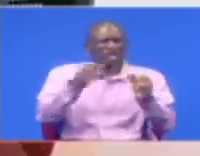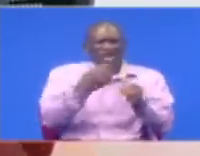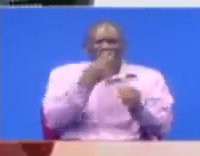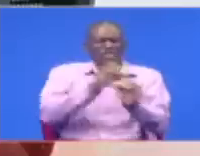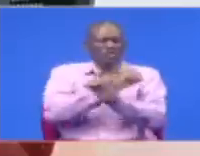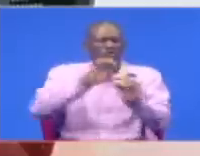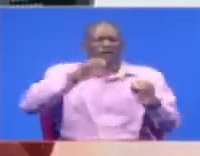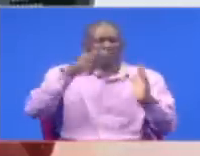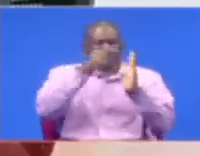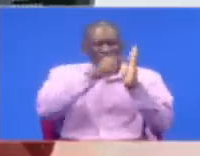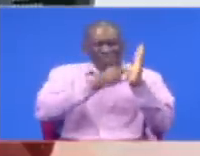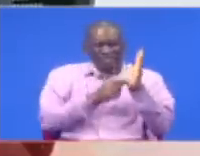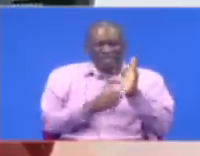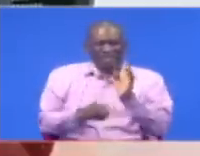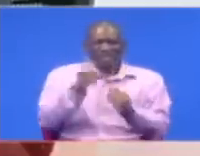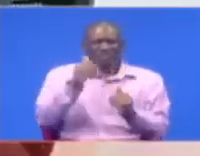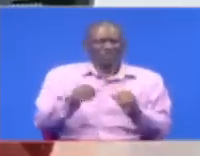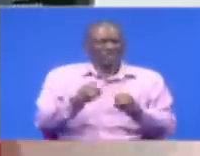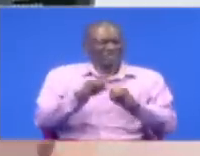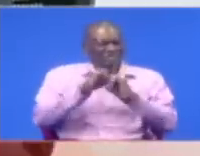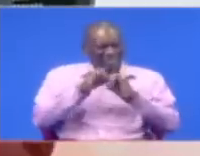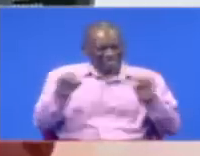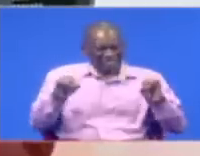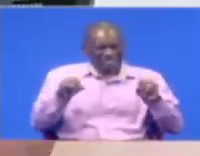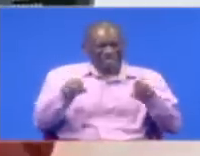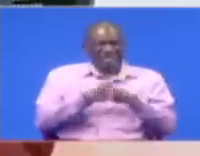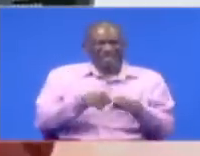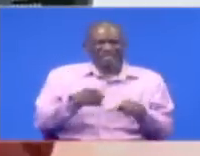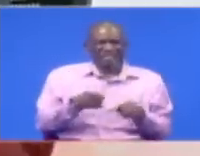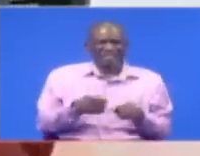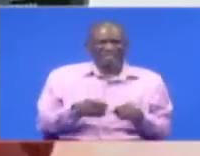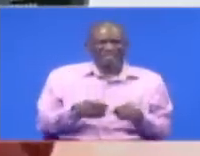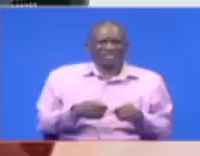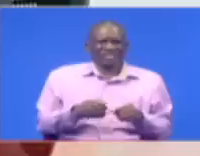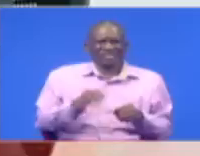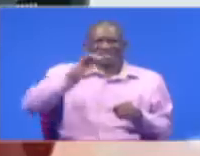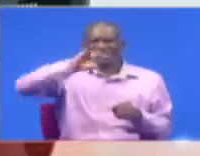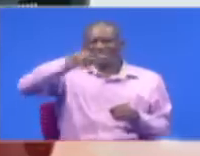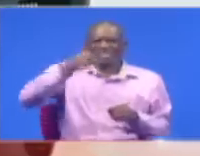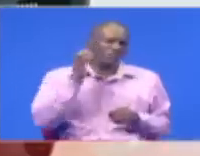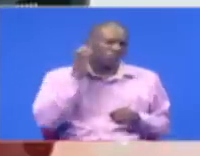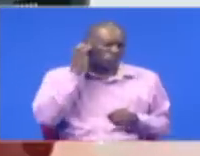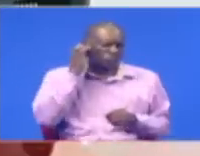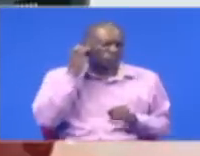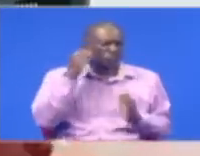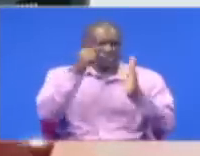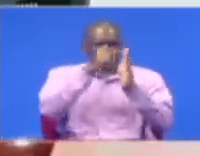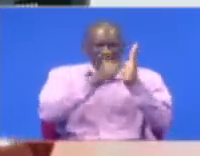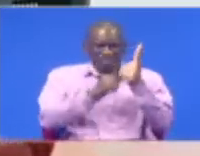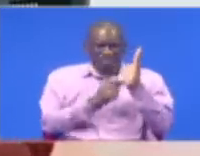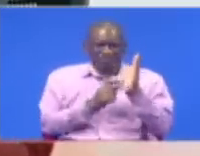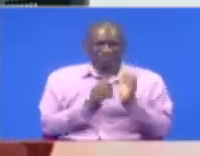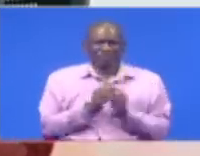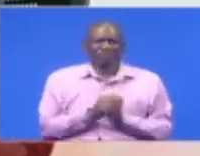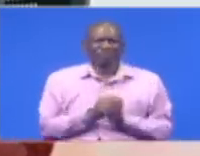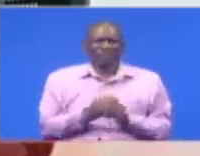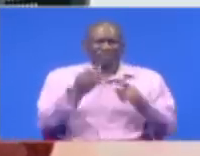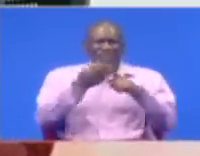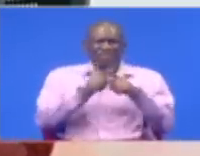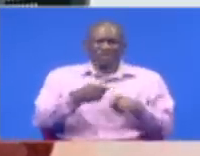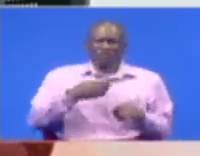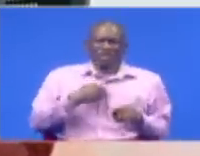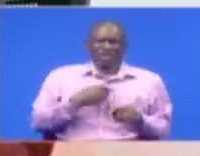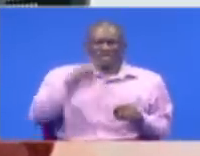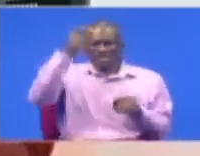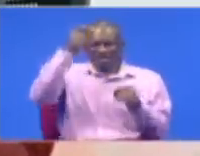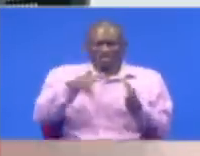other agenda as profound as Chief Justice Mutunga's agenda. Then you had a